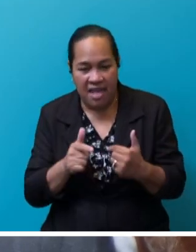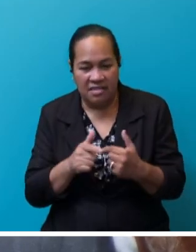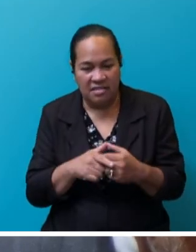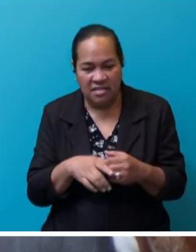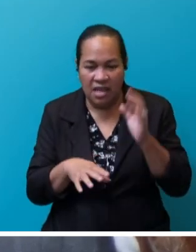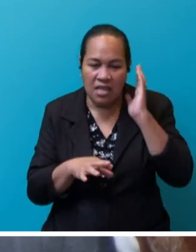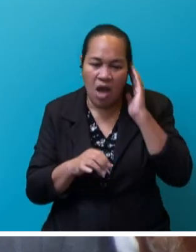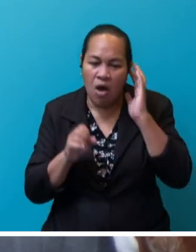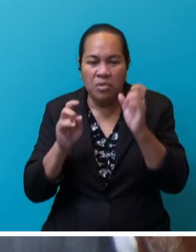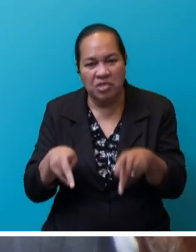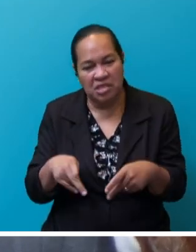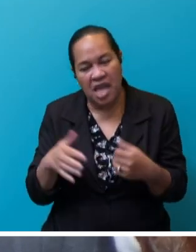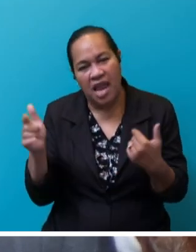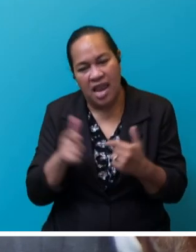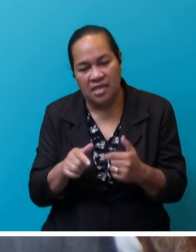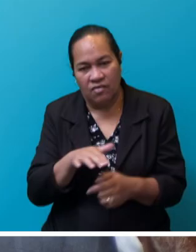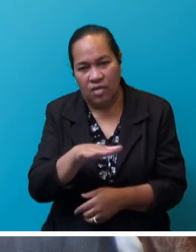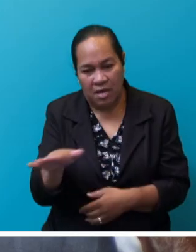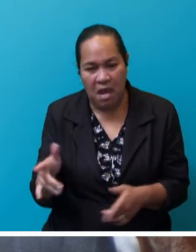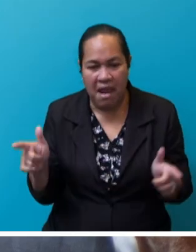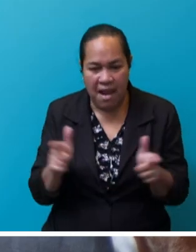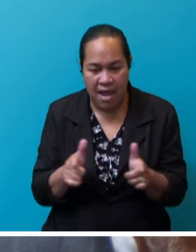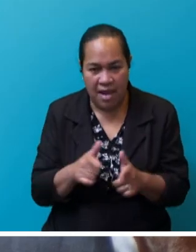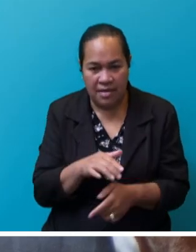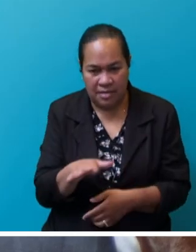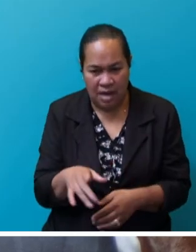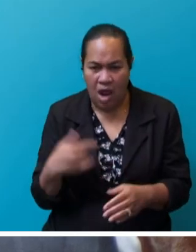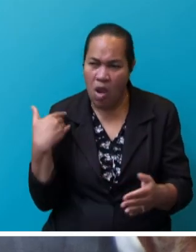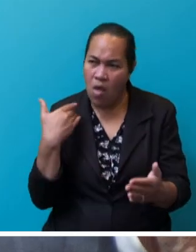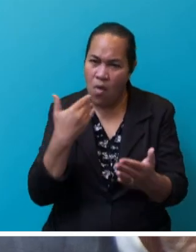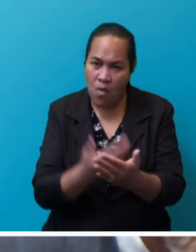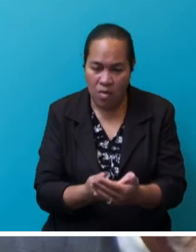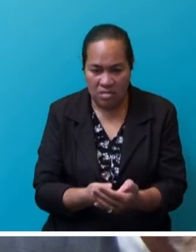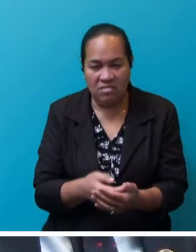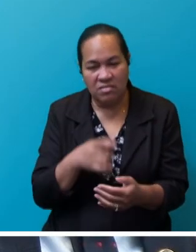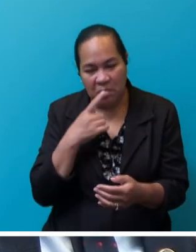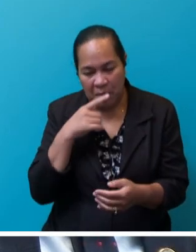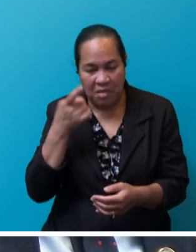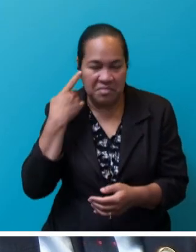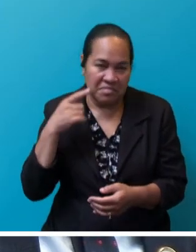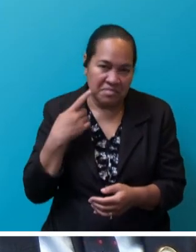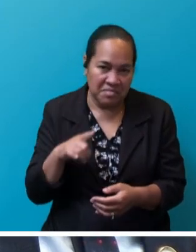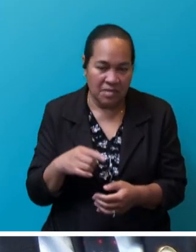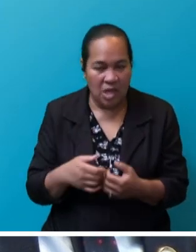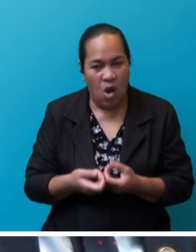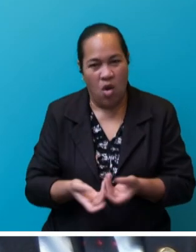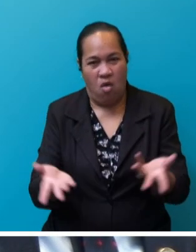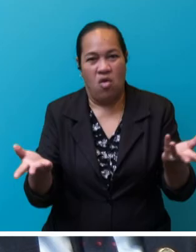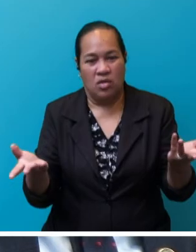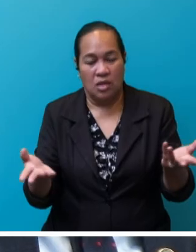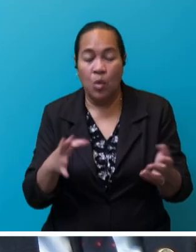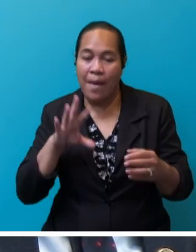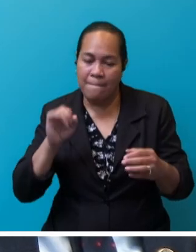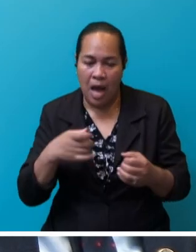children. For too long, these uncomfortable truths have been ignored and potential lost. We have to confront these